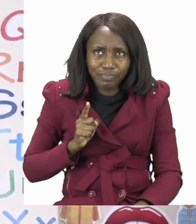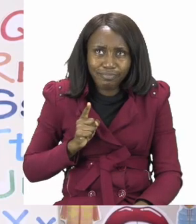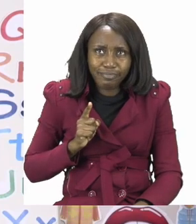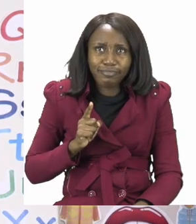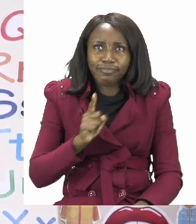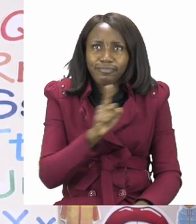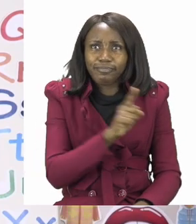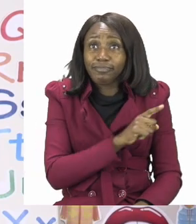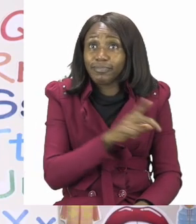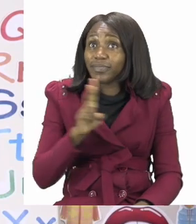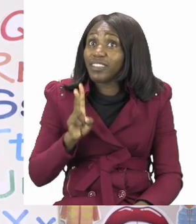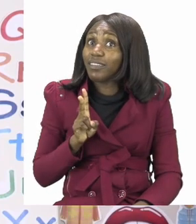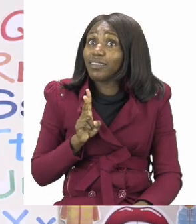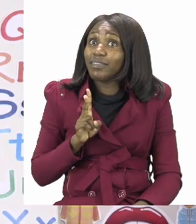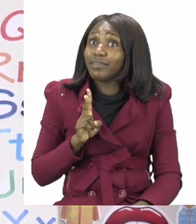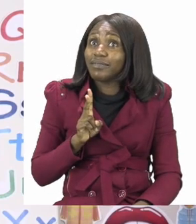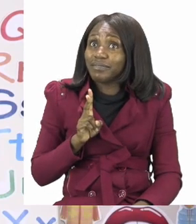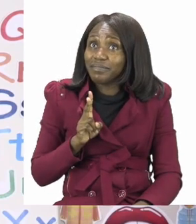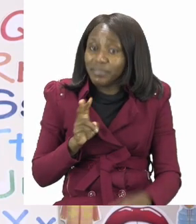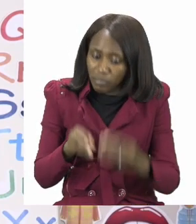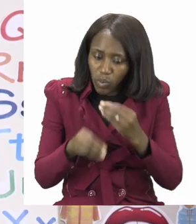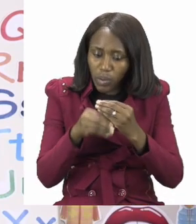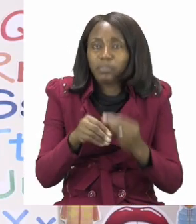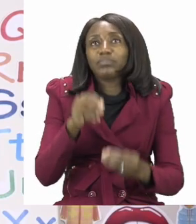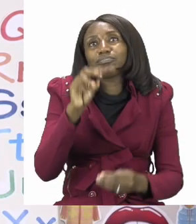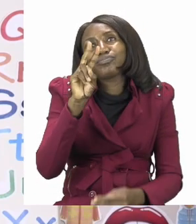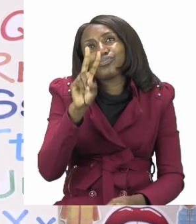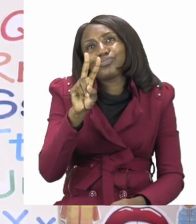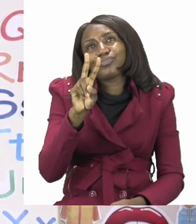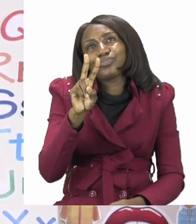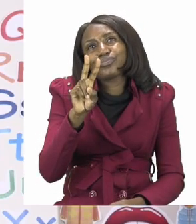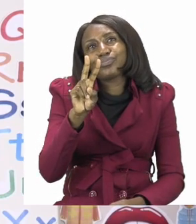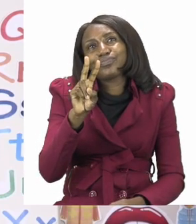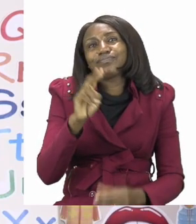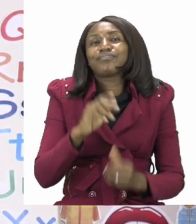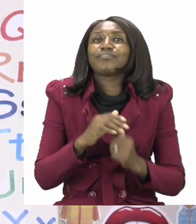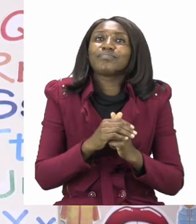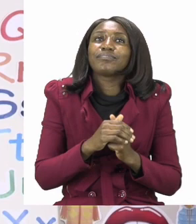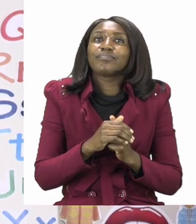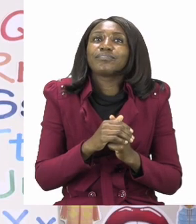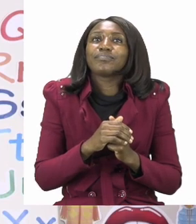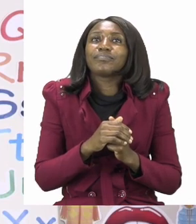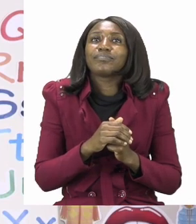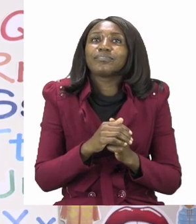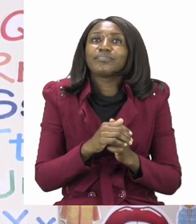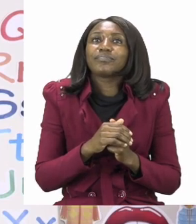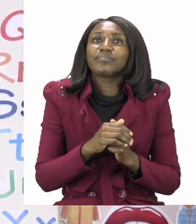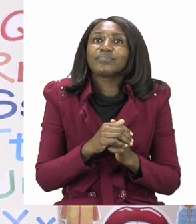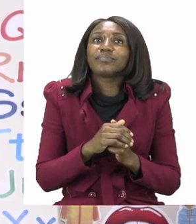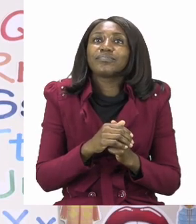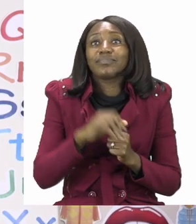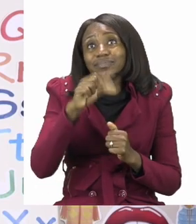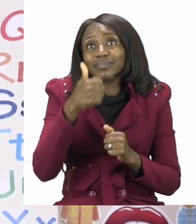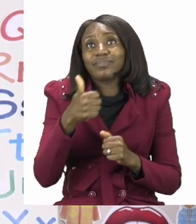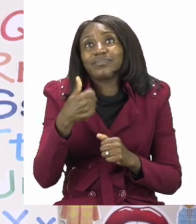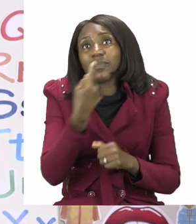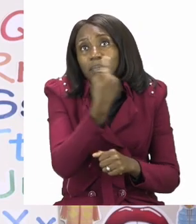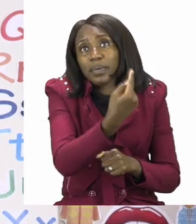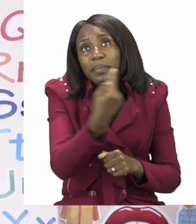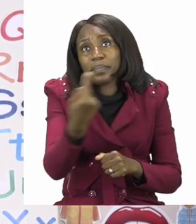11, 12. So the rest for this one, you're going to do